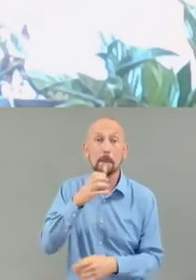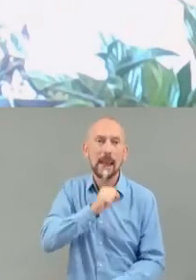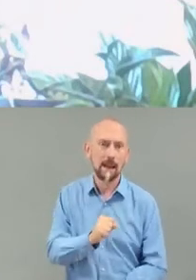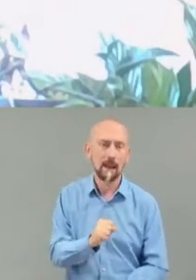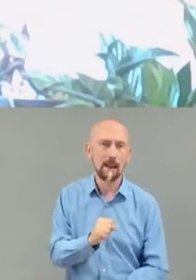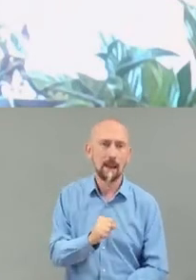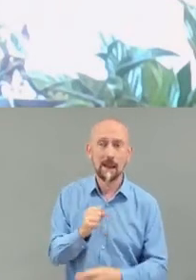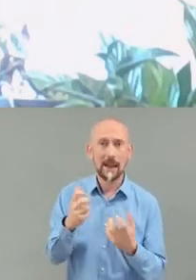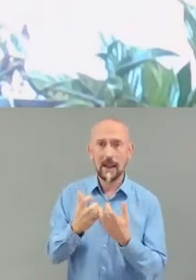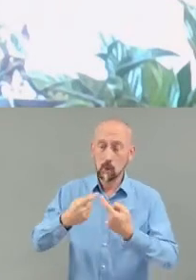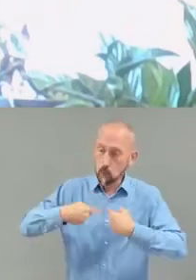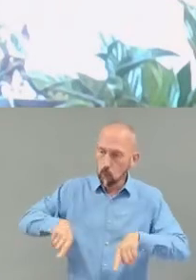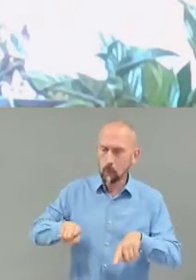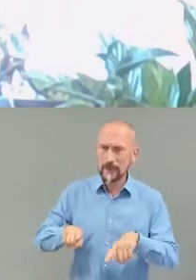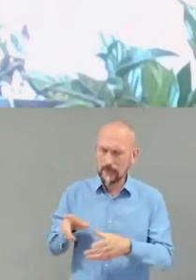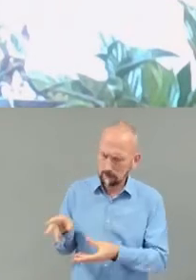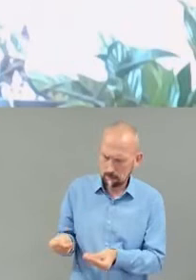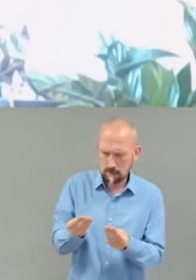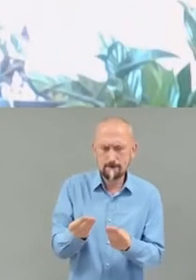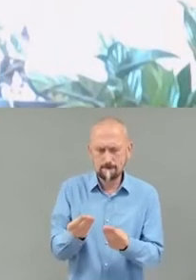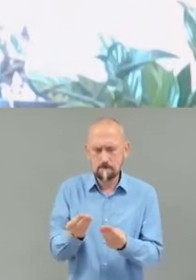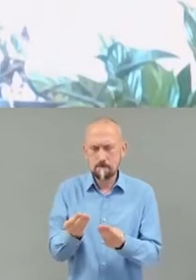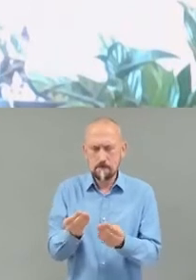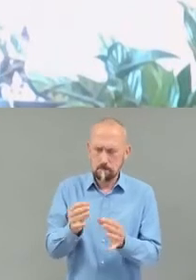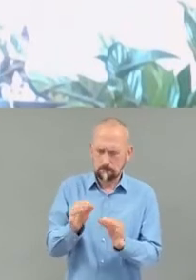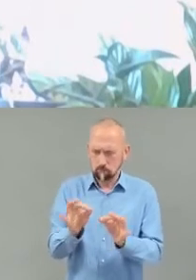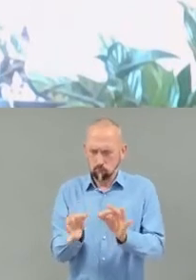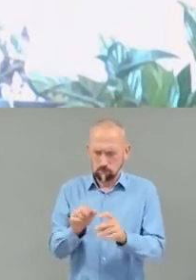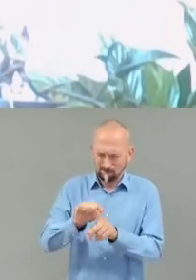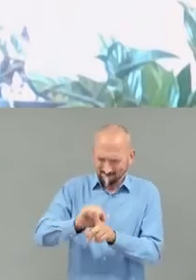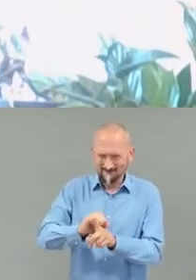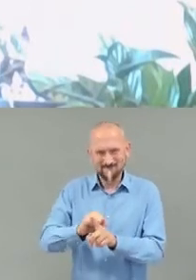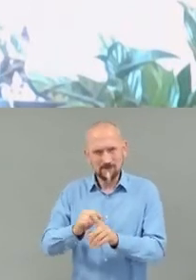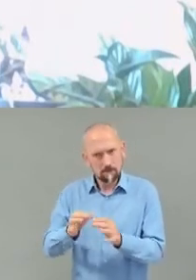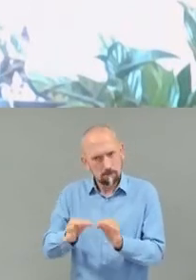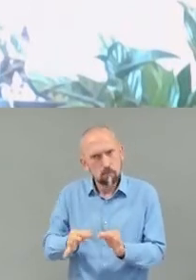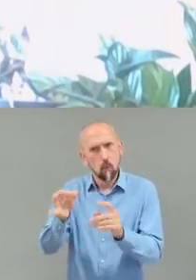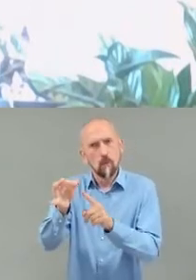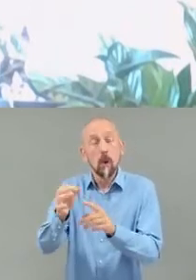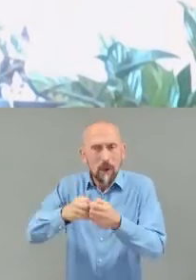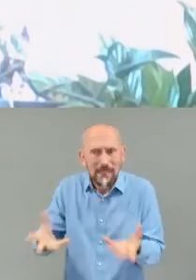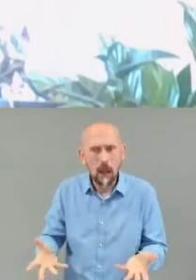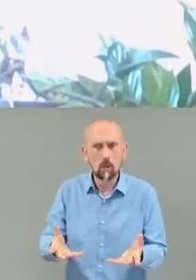constructively critique that without throwing the baby out with the bathwater?